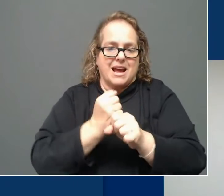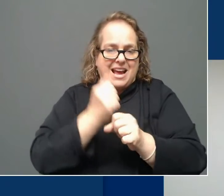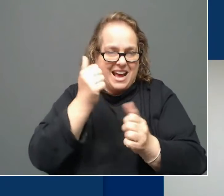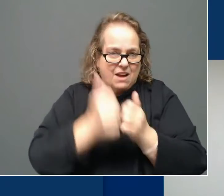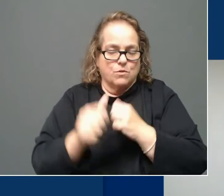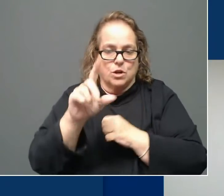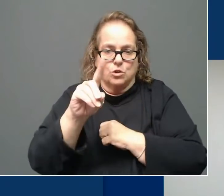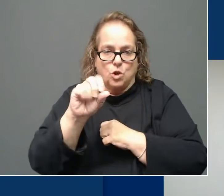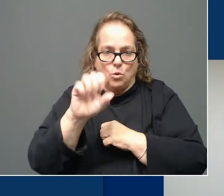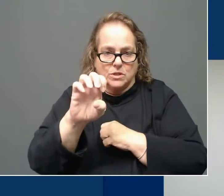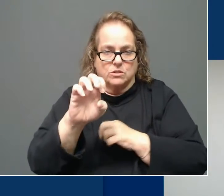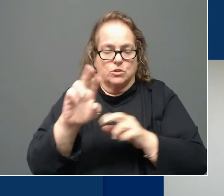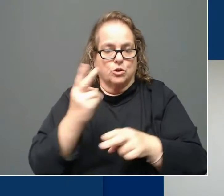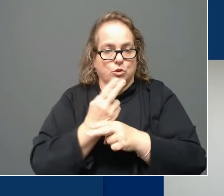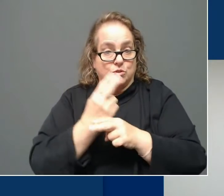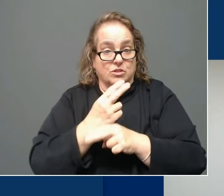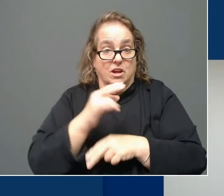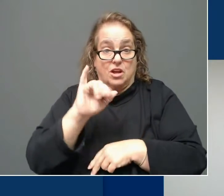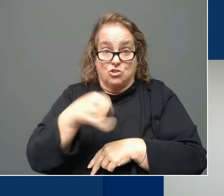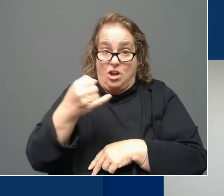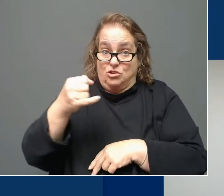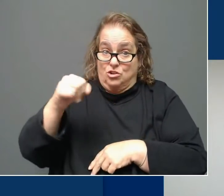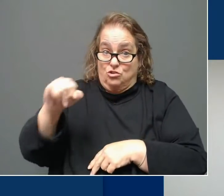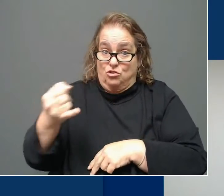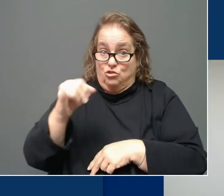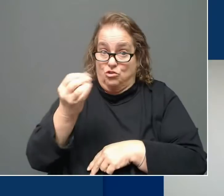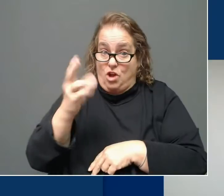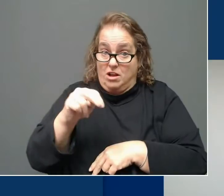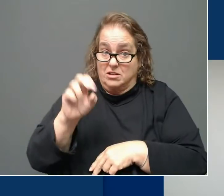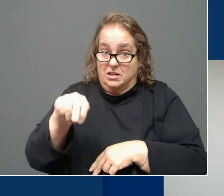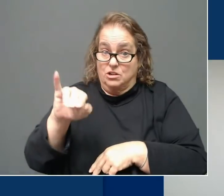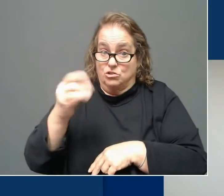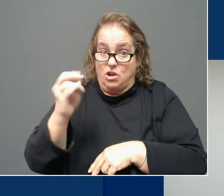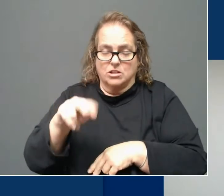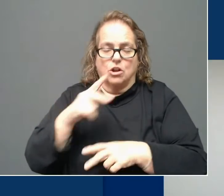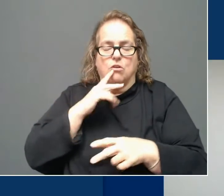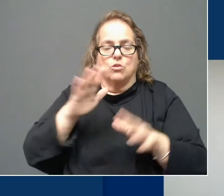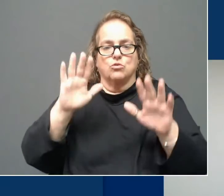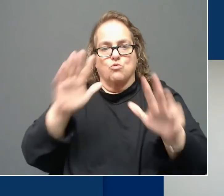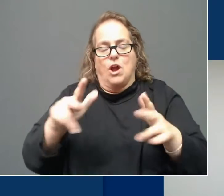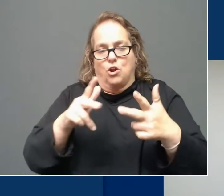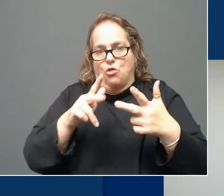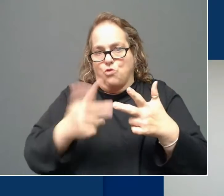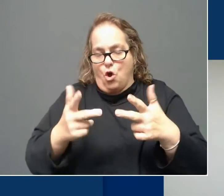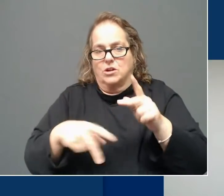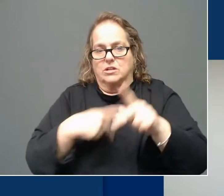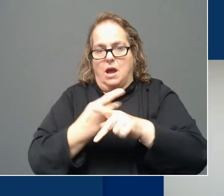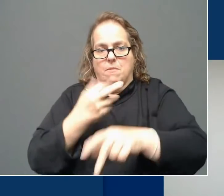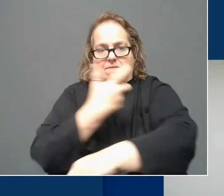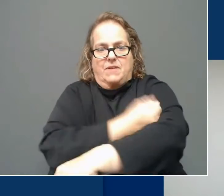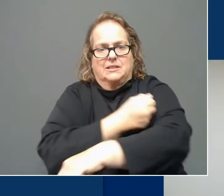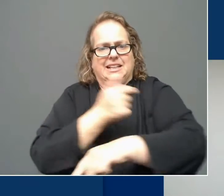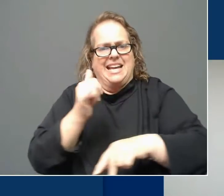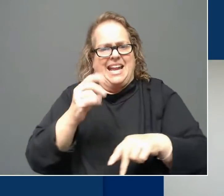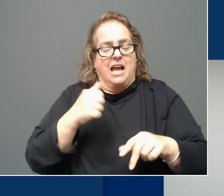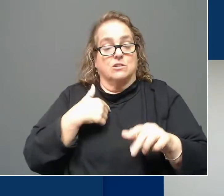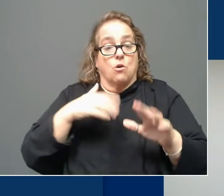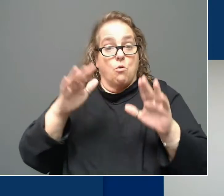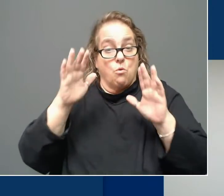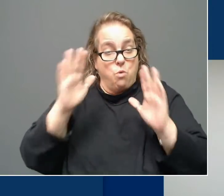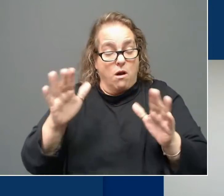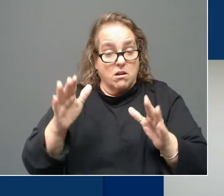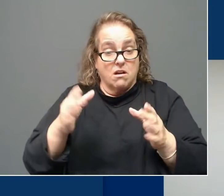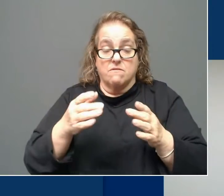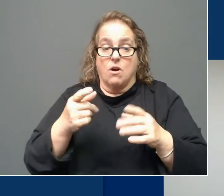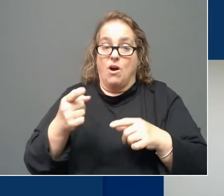a great third vaccine in our arsenal. It's got incredible efficacy, keeping people out of the hospital, and extremely convenient with only